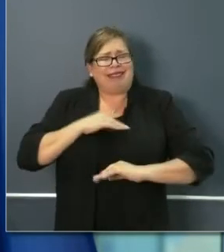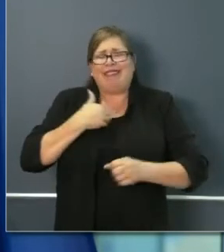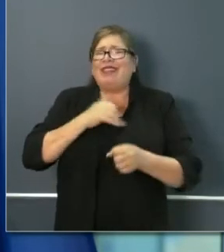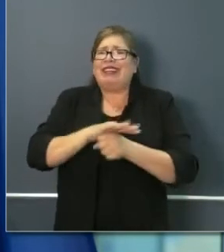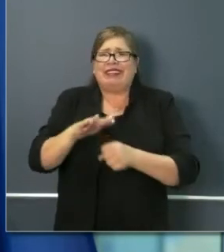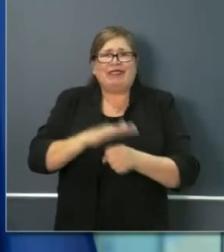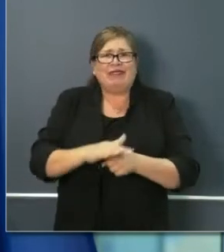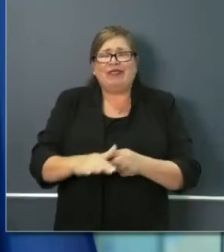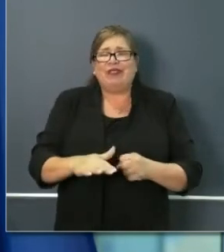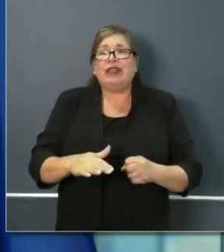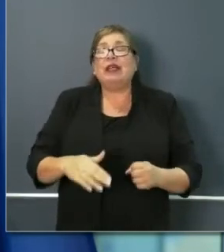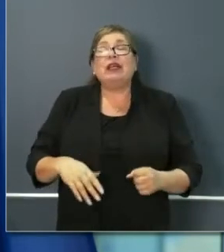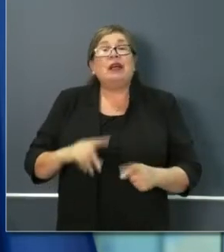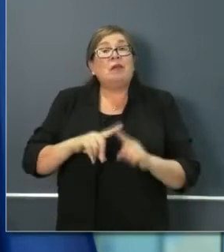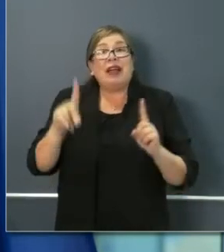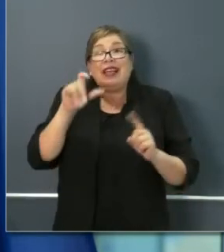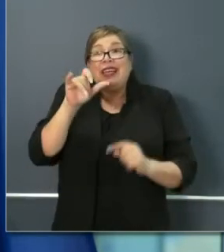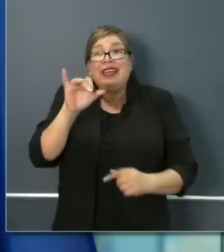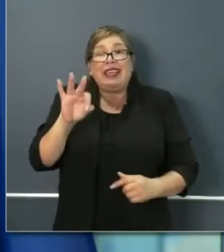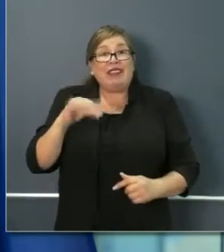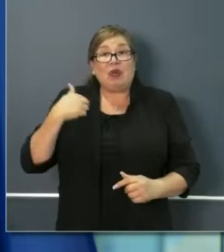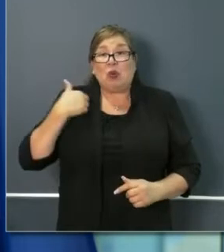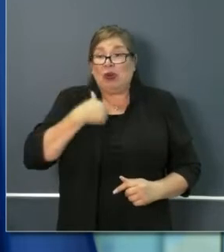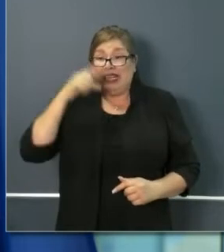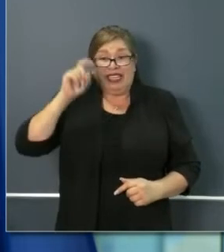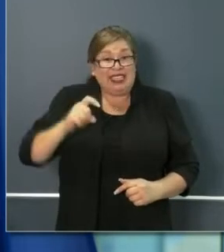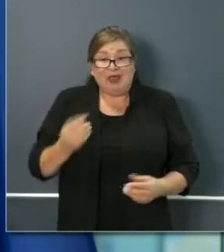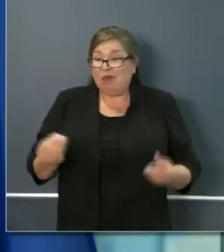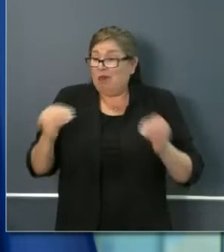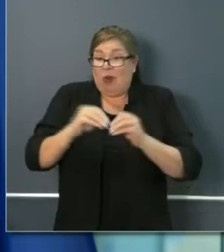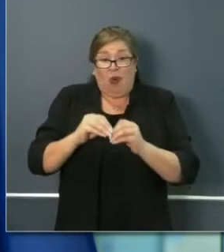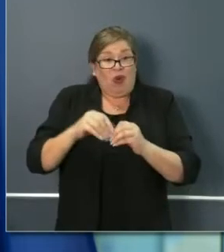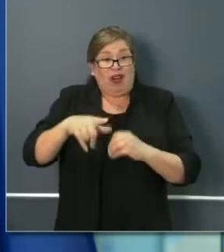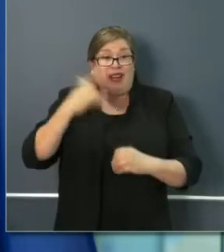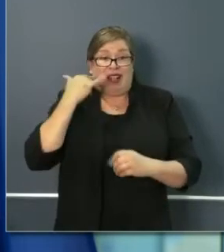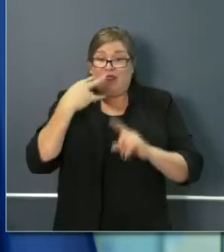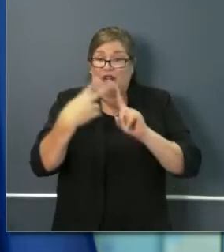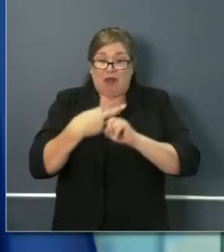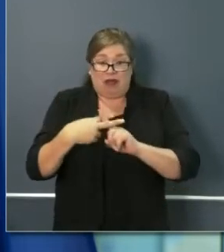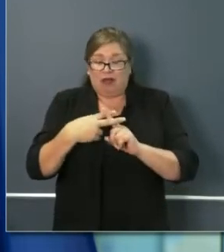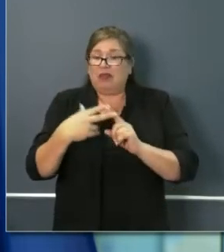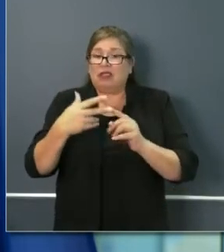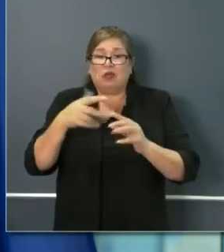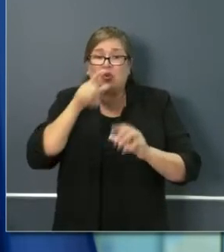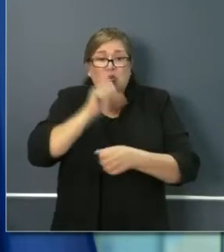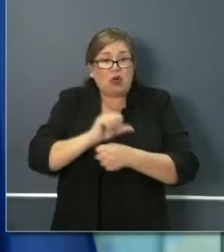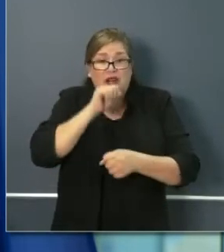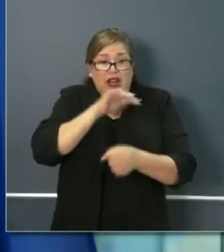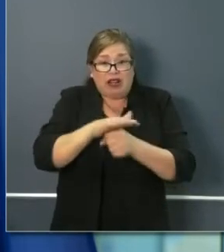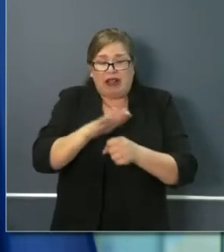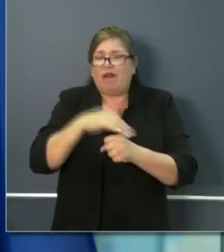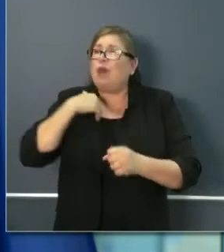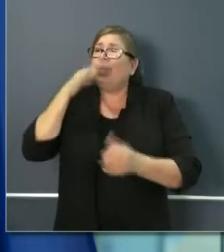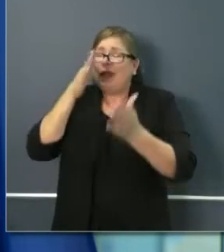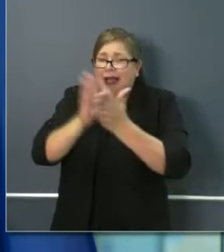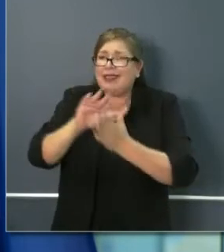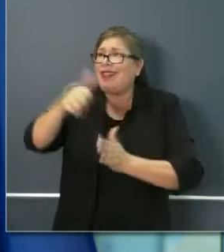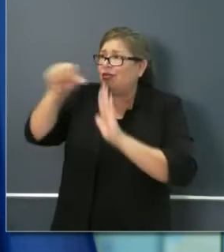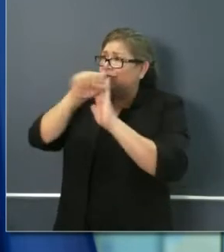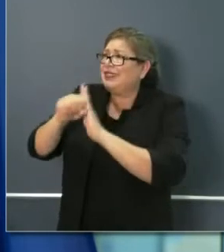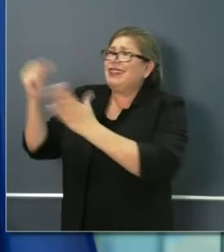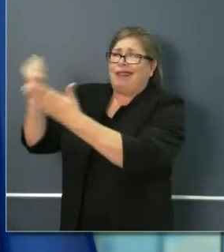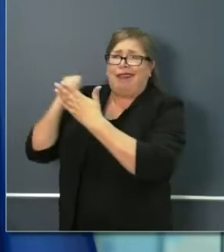going to make ourselves available to anybody across this country that needs support as well. Marissa Kendall, Bay Area News